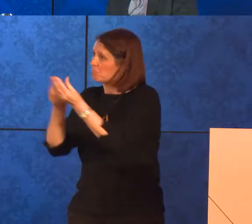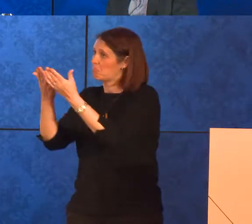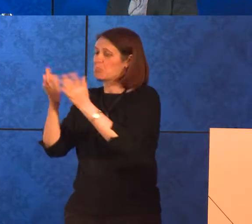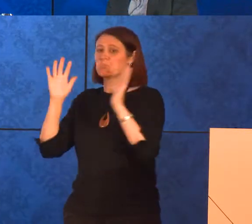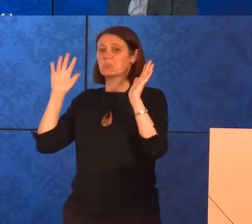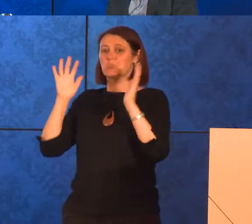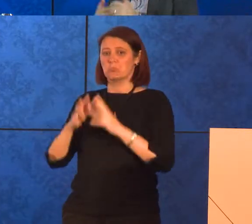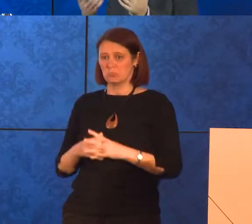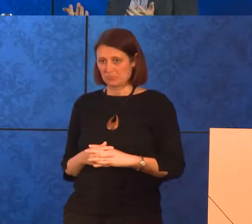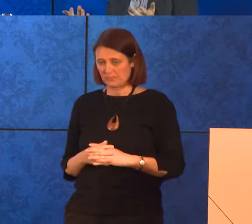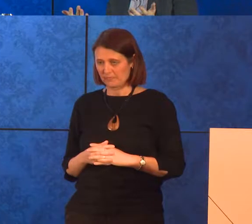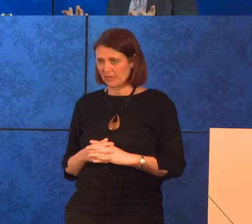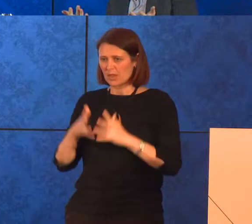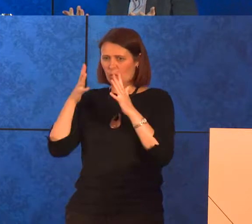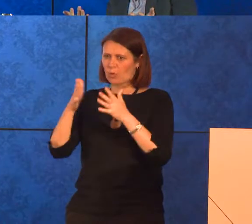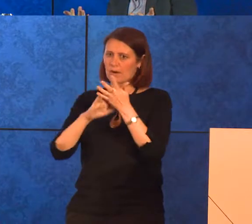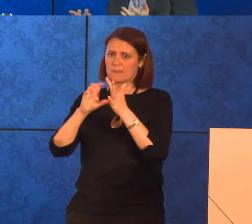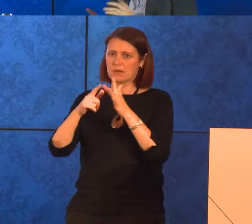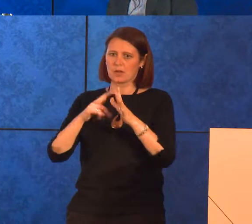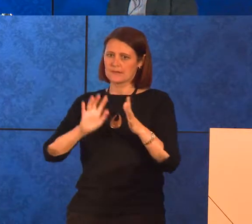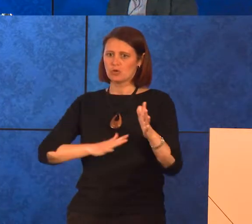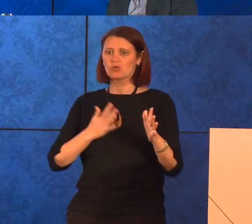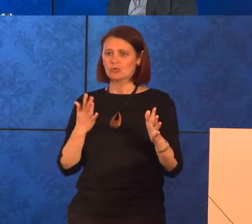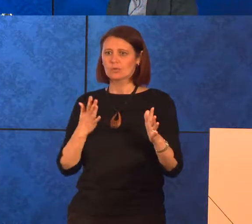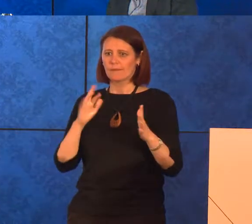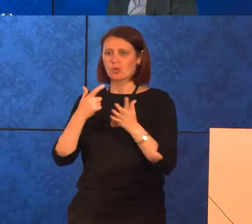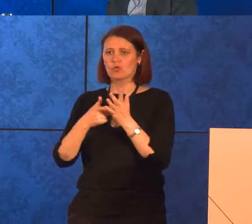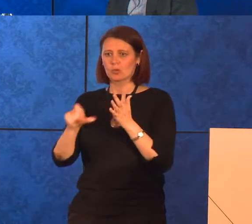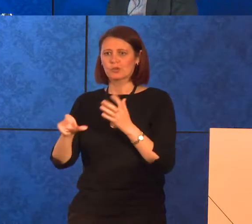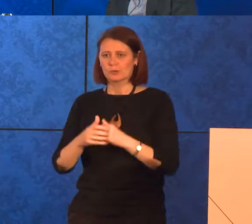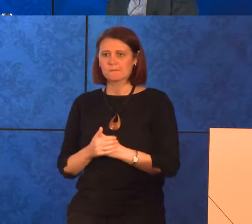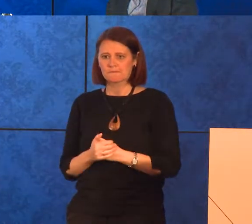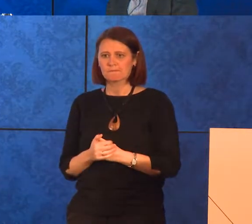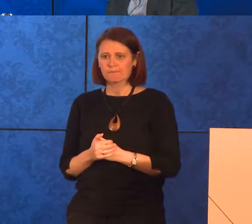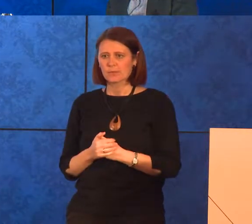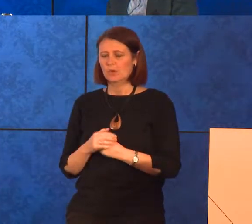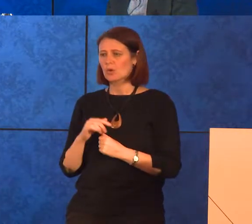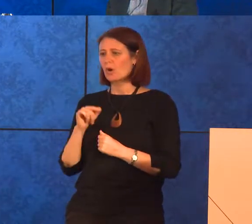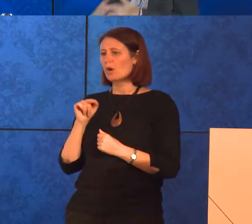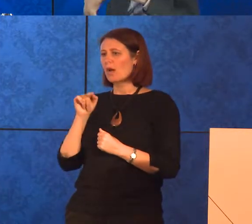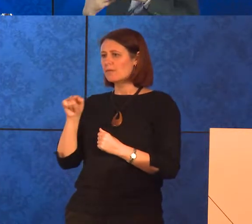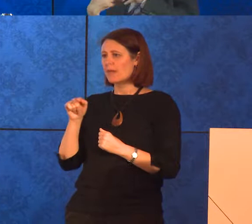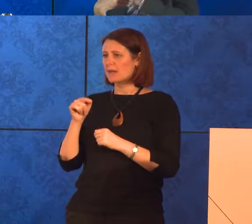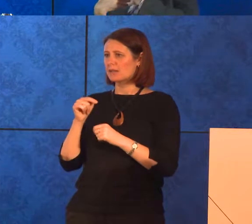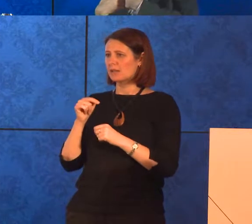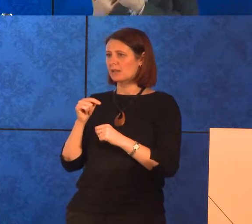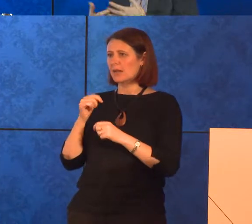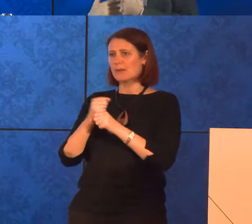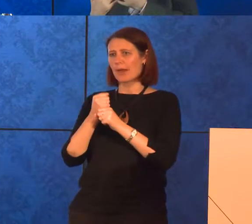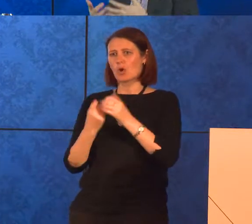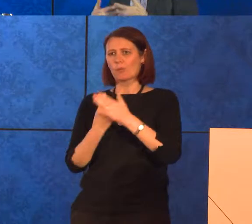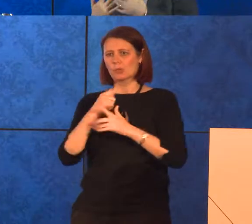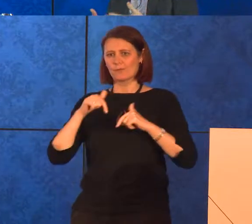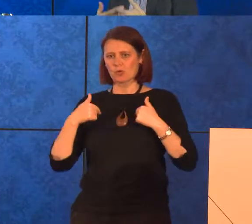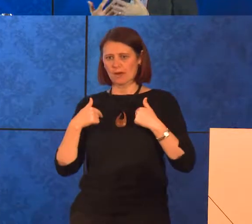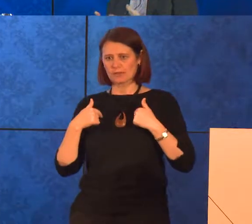which there was a lot of media interest in this Royal Commission. And so that generated, I guess, an opportunity for us to